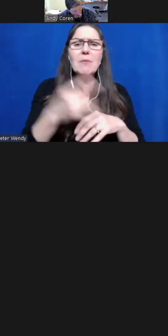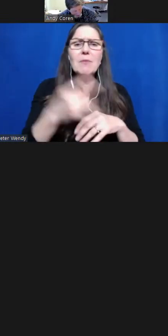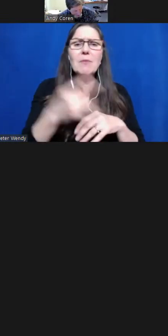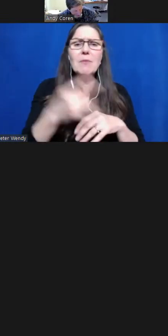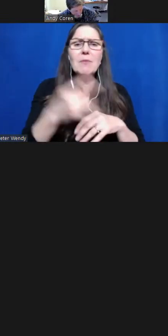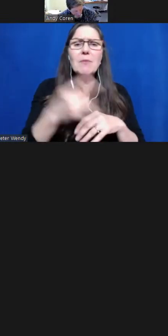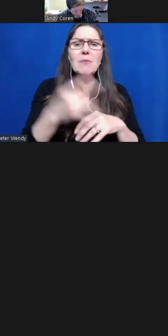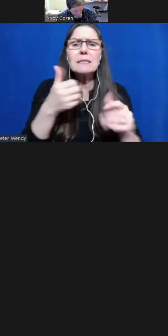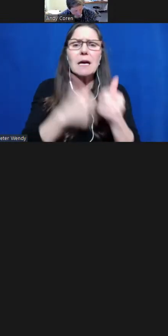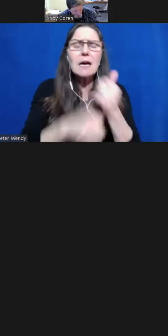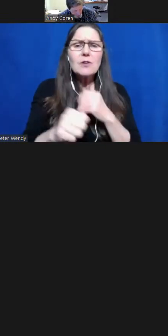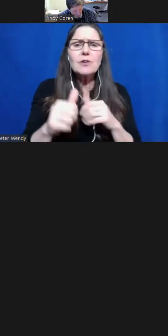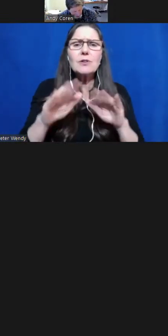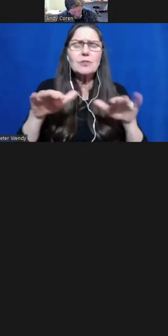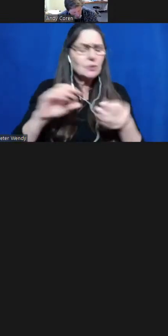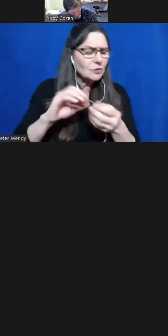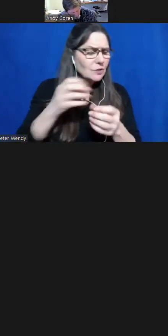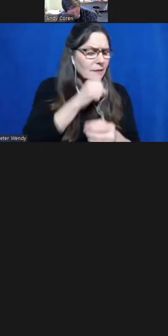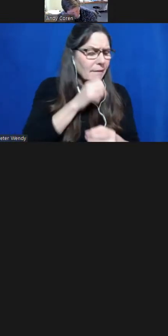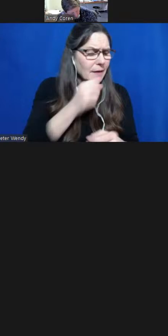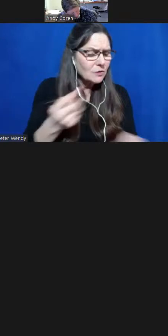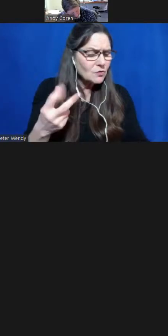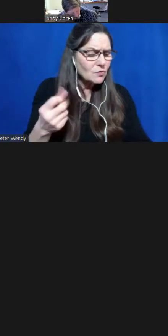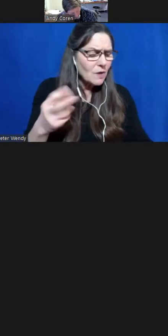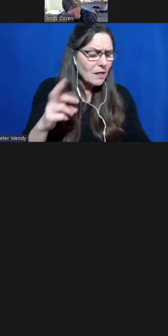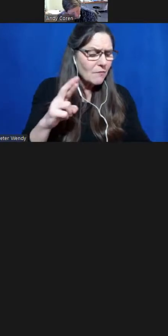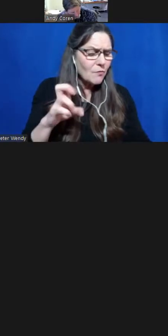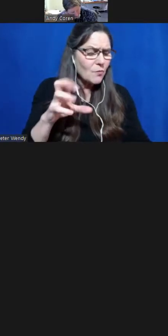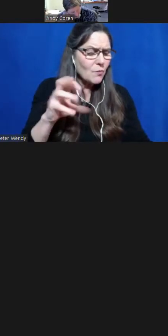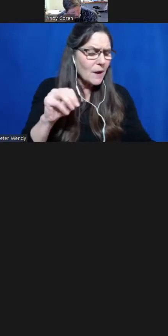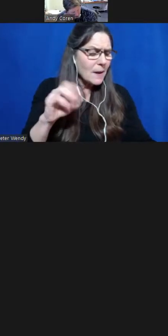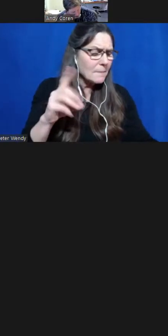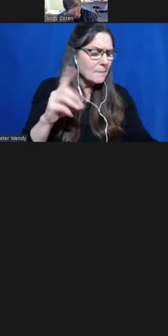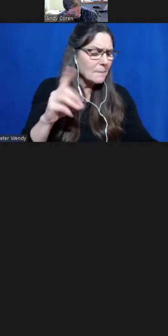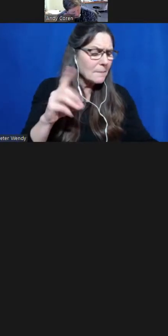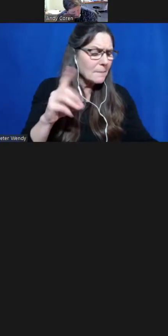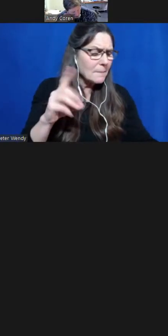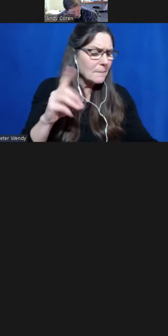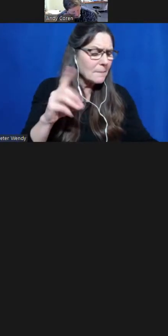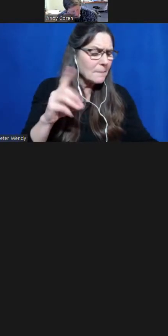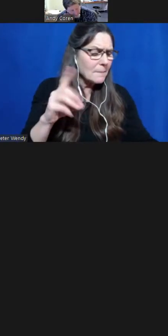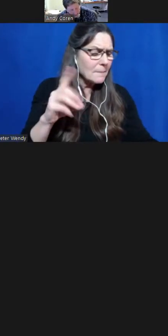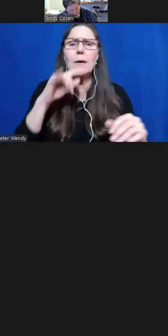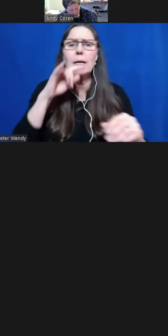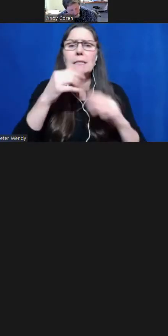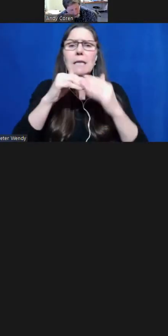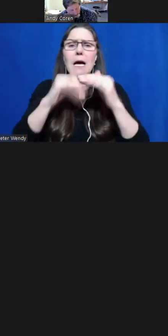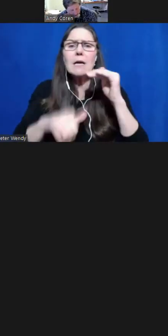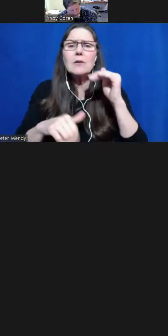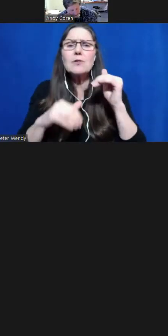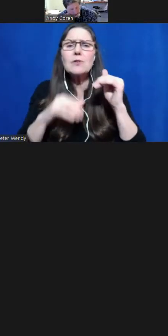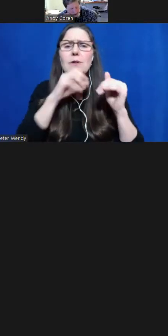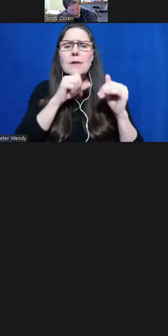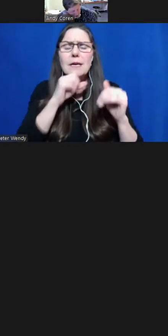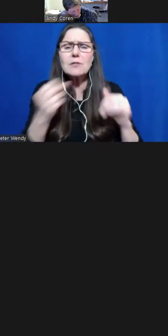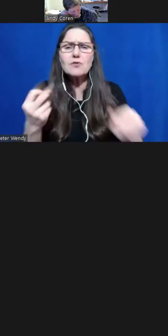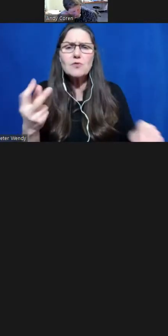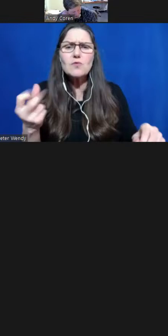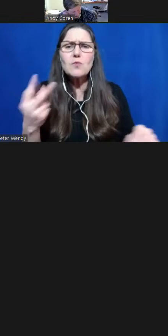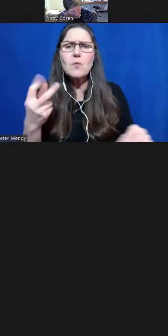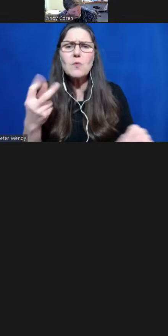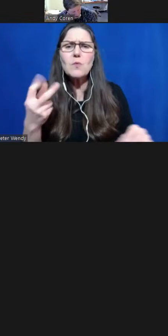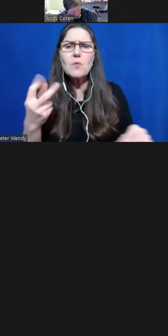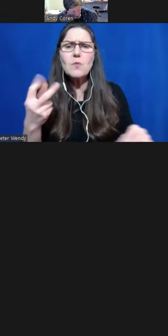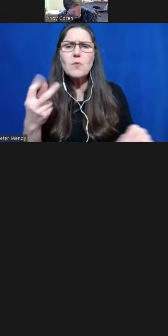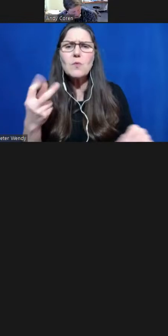Remdesivir has been approved for adults and children greater than 12. And actually there is a dose, the physician who's giving